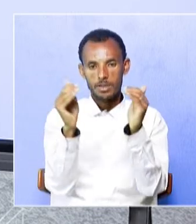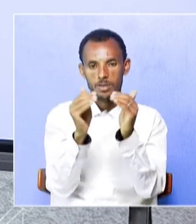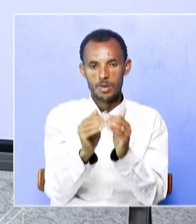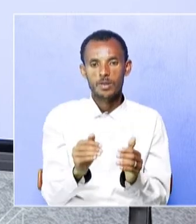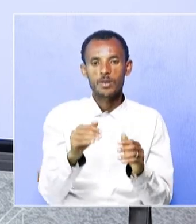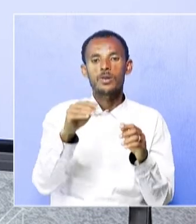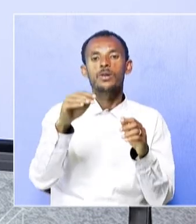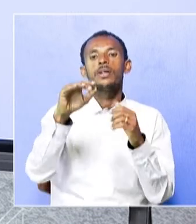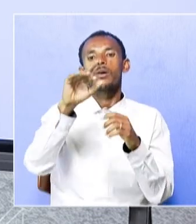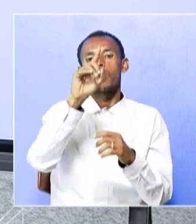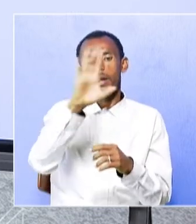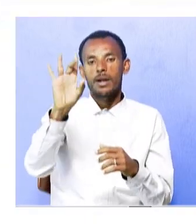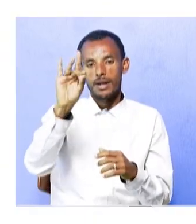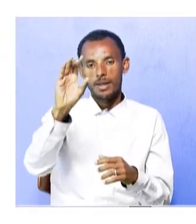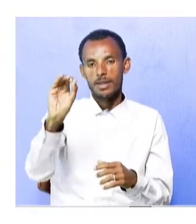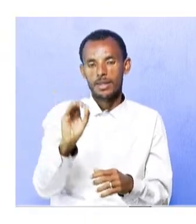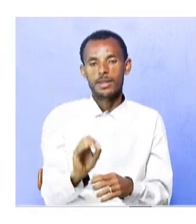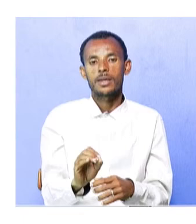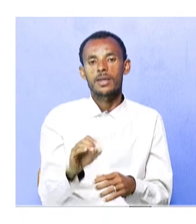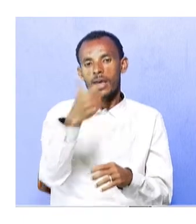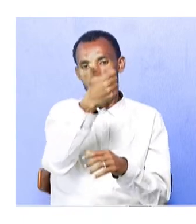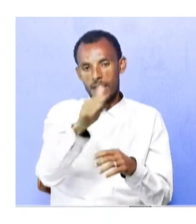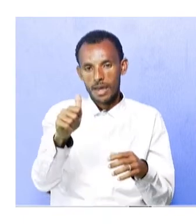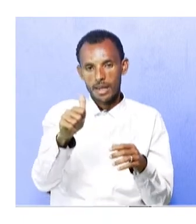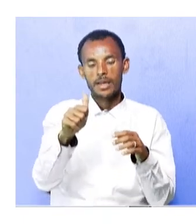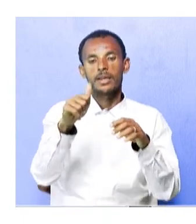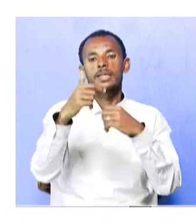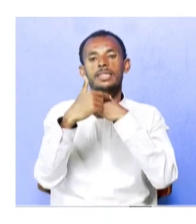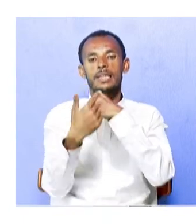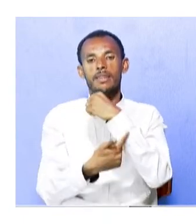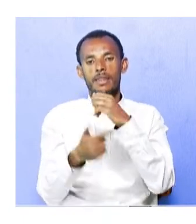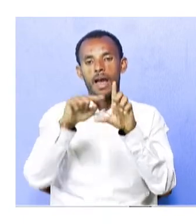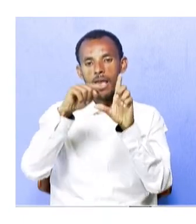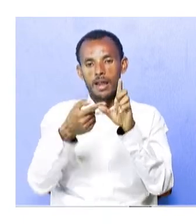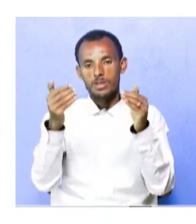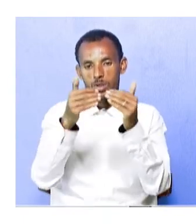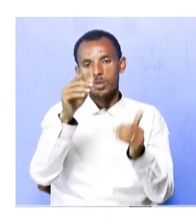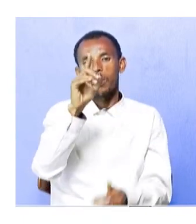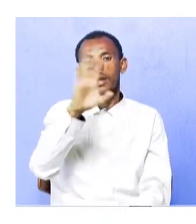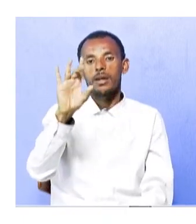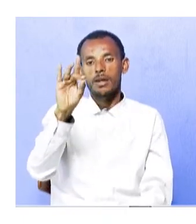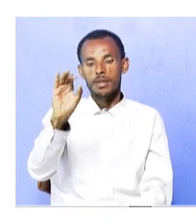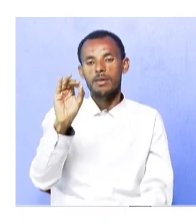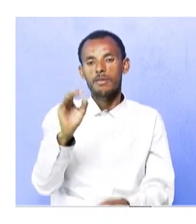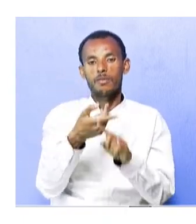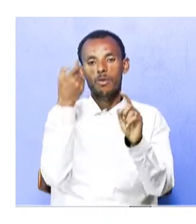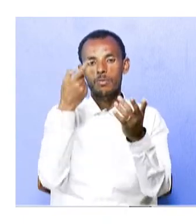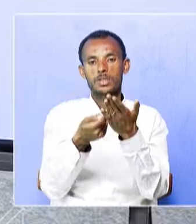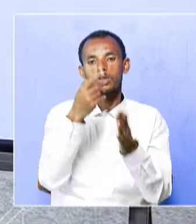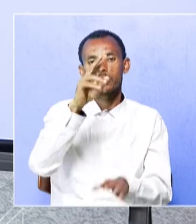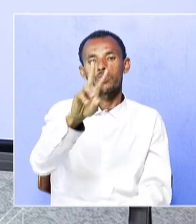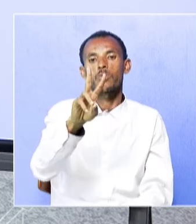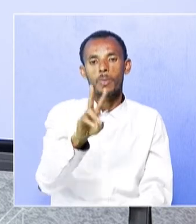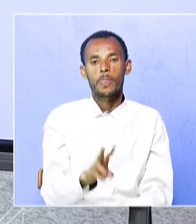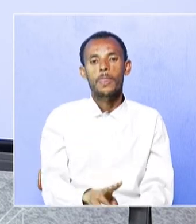forms a straight angle. So any straight angle is 180 degree, right? So from these two,